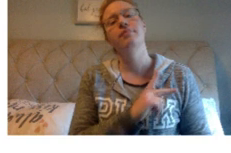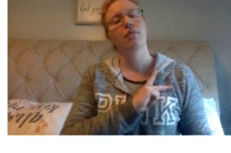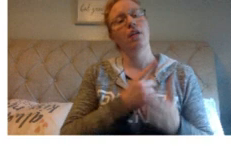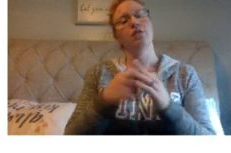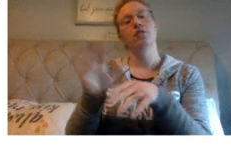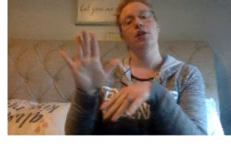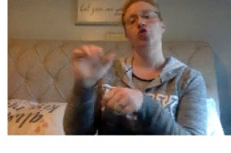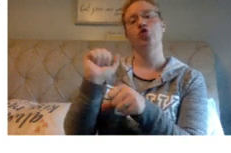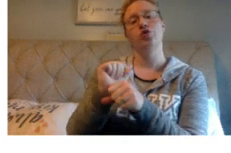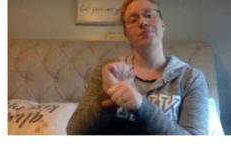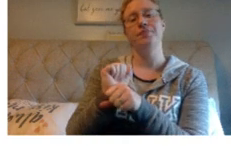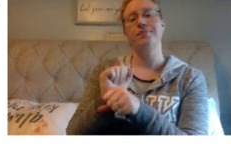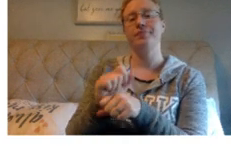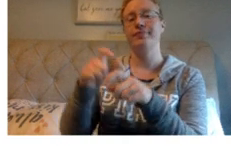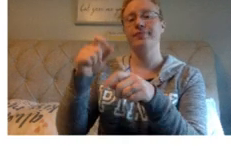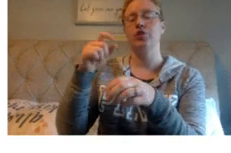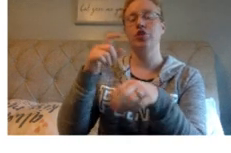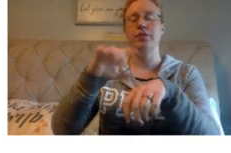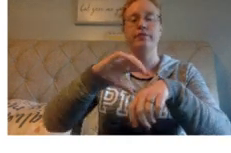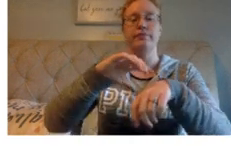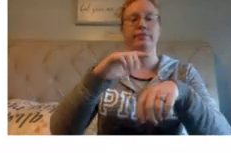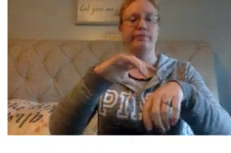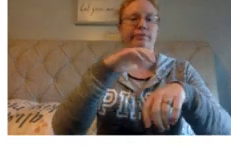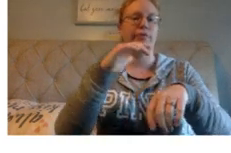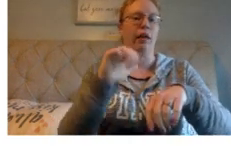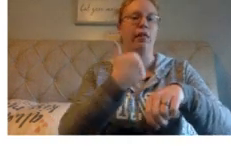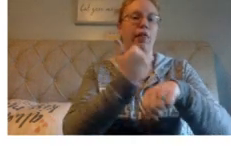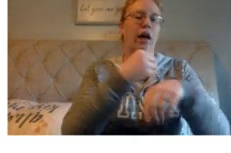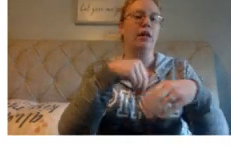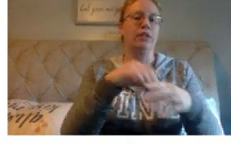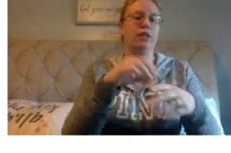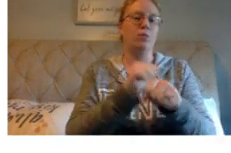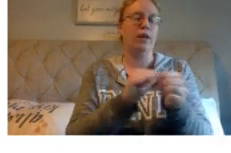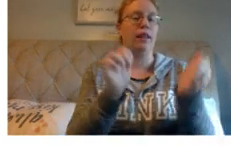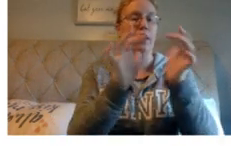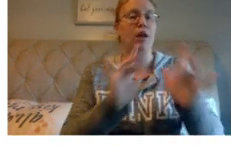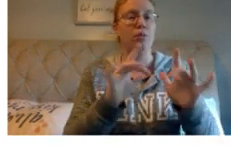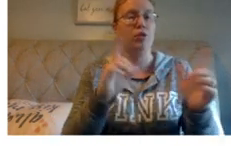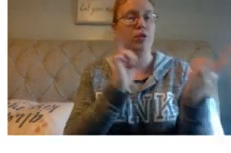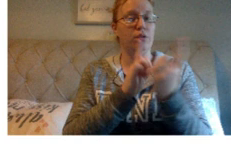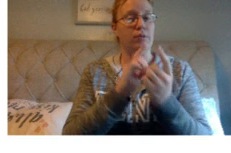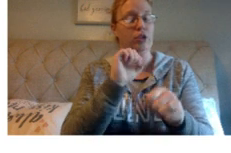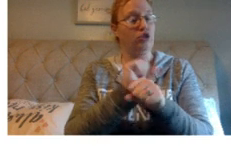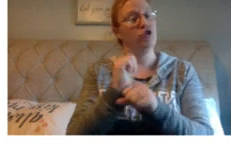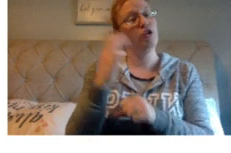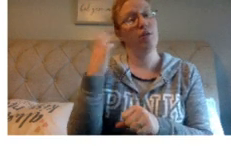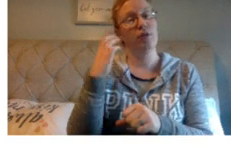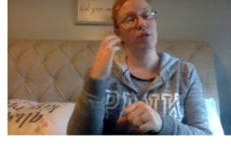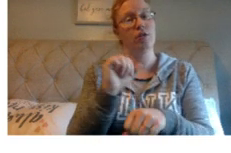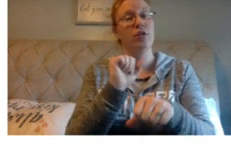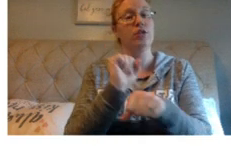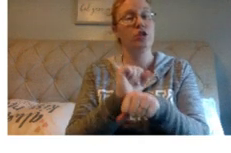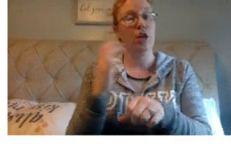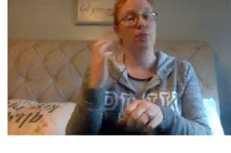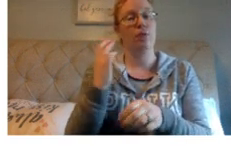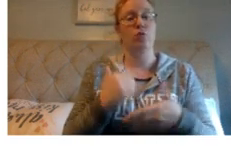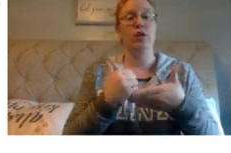Keisha starts her job. She clocks in with a computer. Keisha meets her job coach. The job coach will help her learn what to